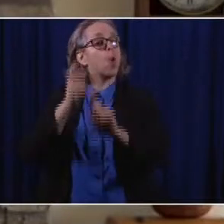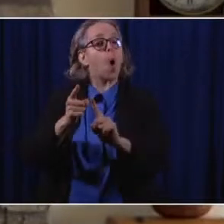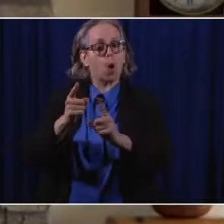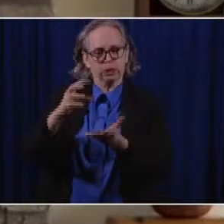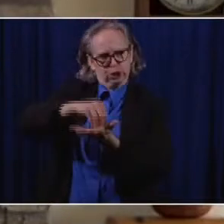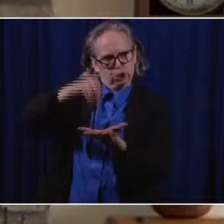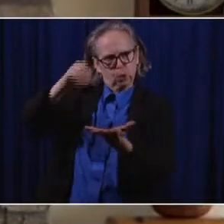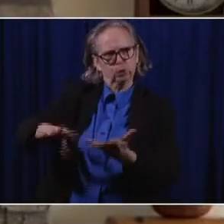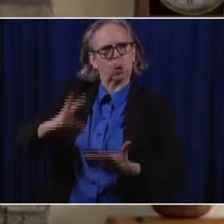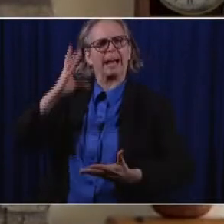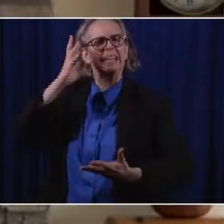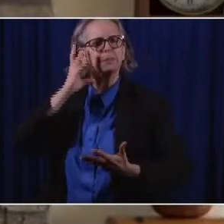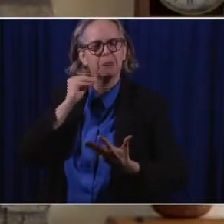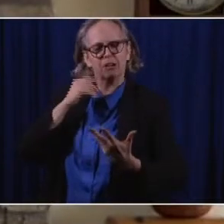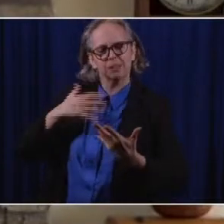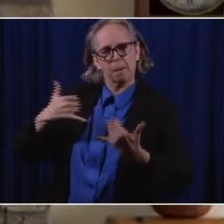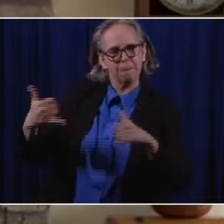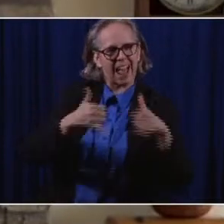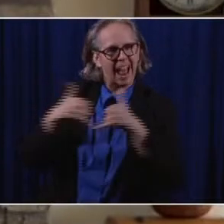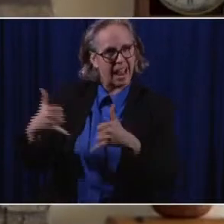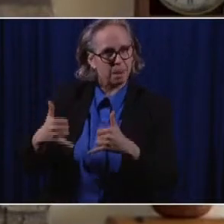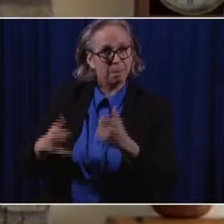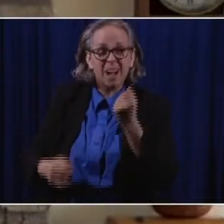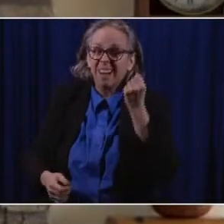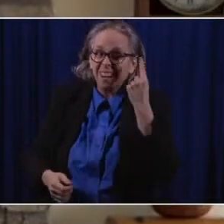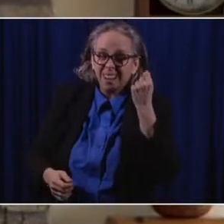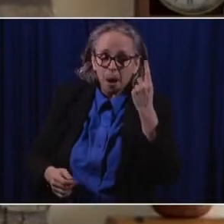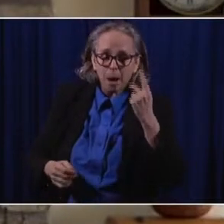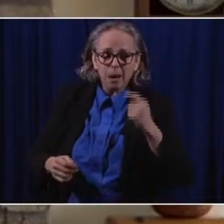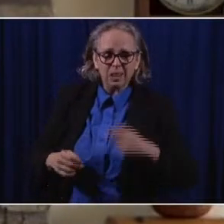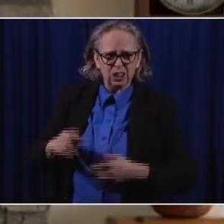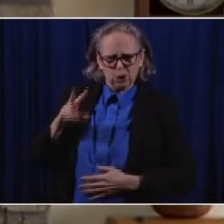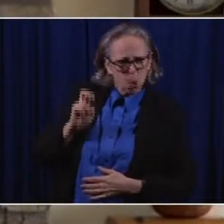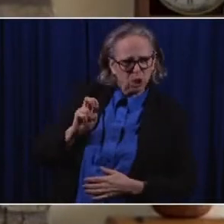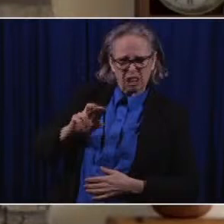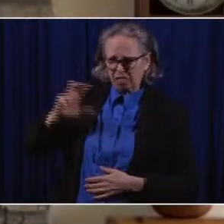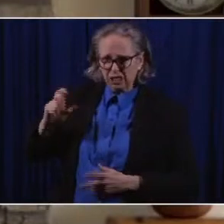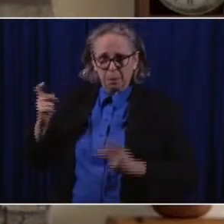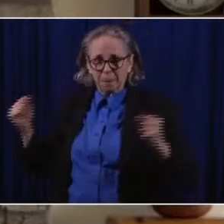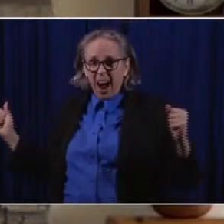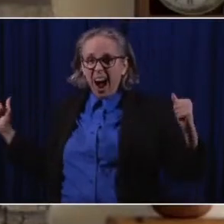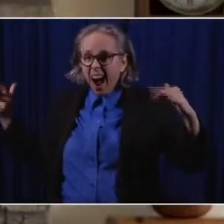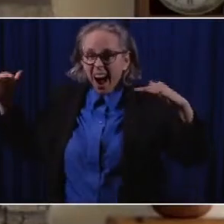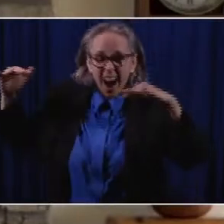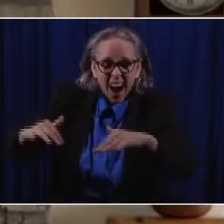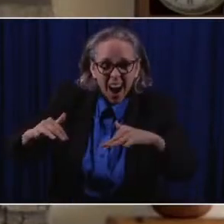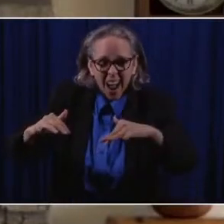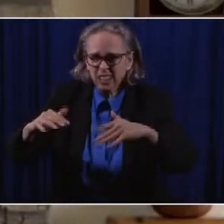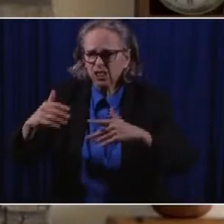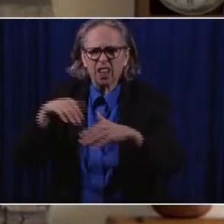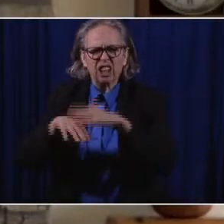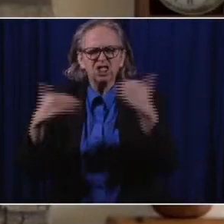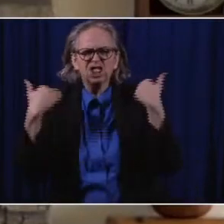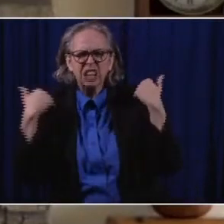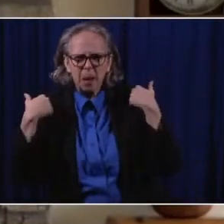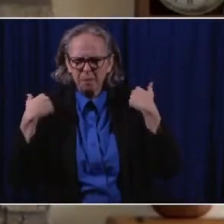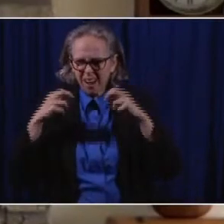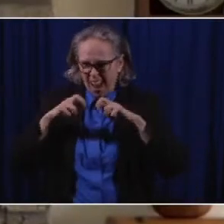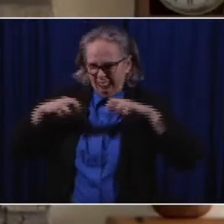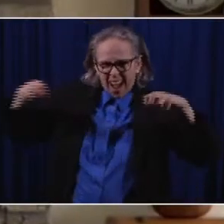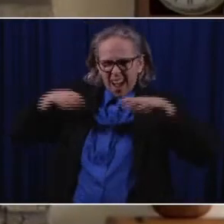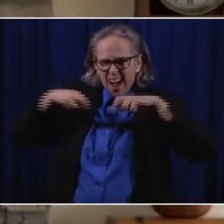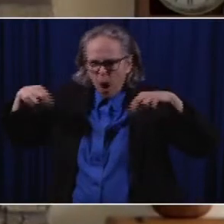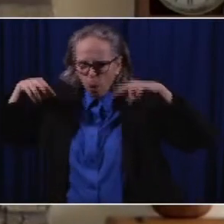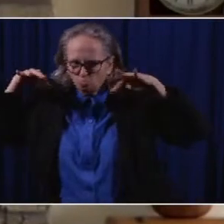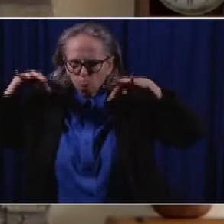is, at this point during the pandemic, with the spread that we're seeing, just makes absolutely no sense. So we would ask